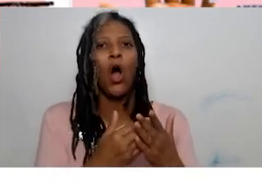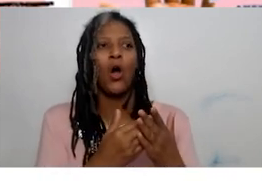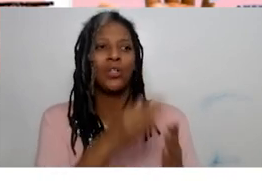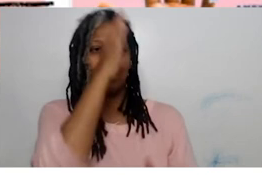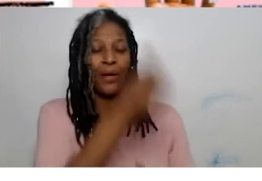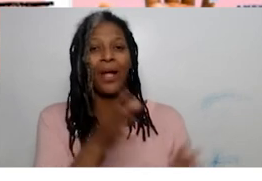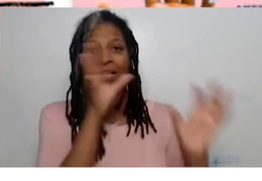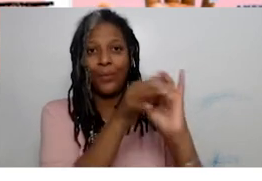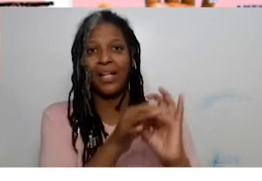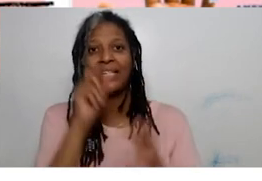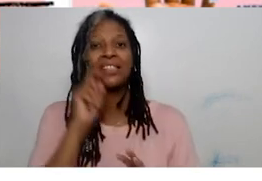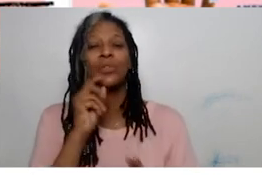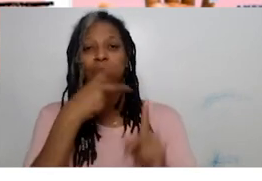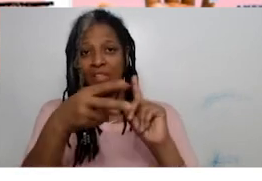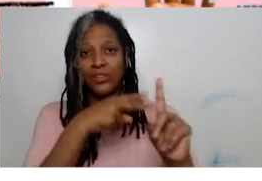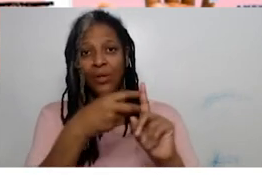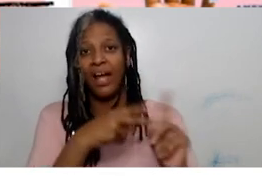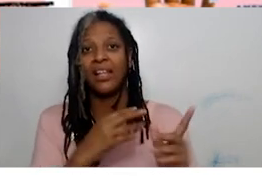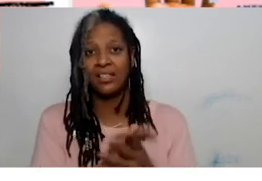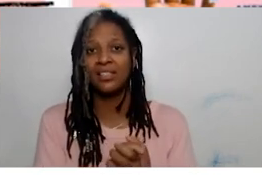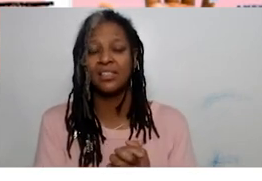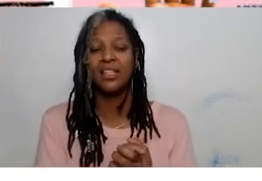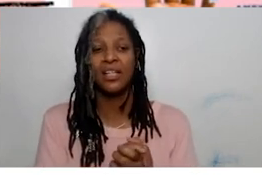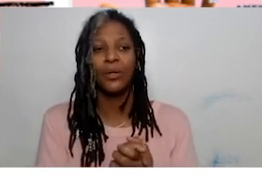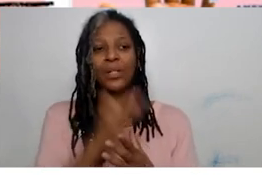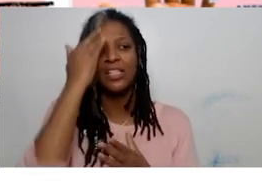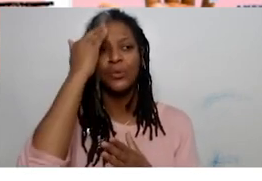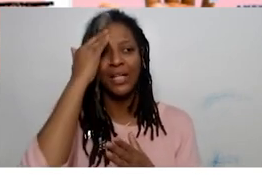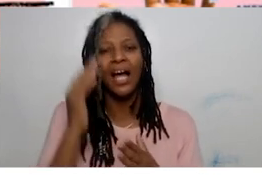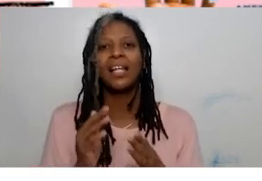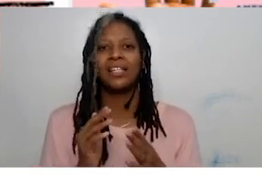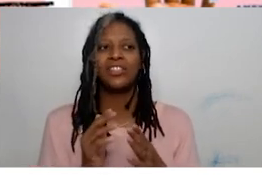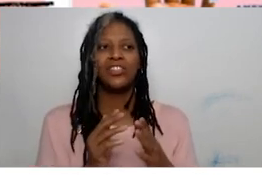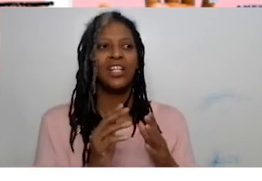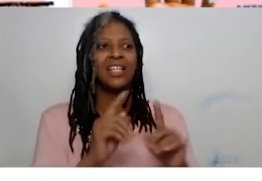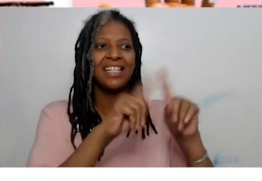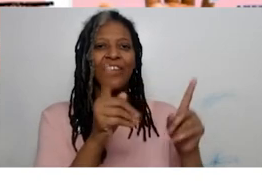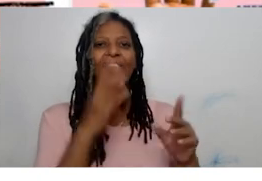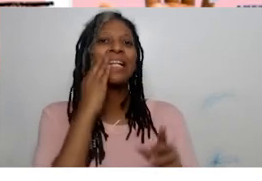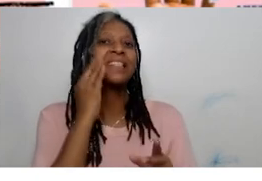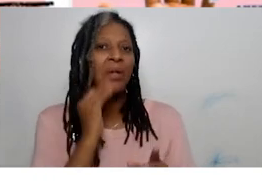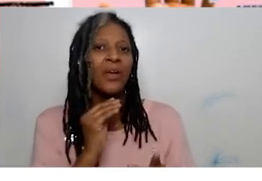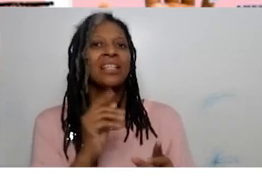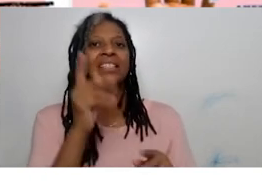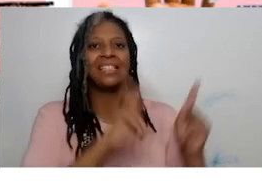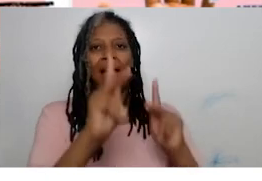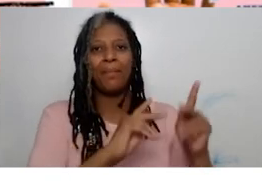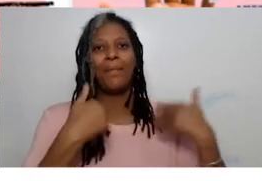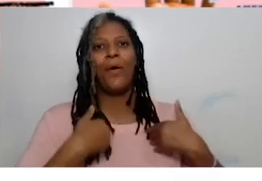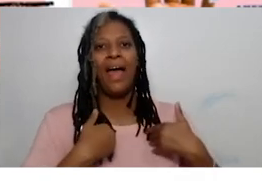to acknowledge the experiences of individuals that are coming from these different communities to understand how they navigate the